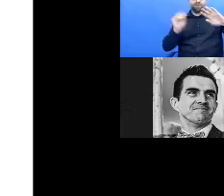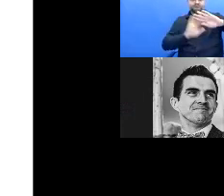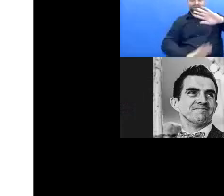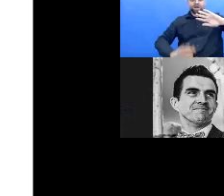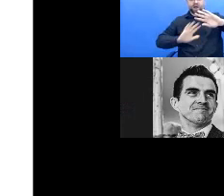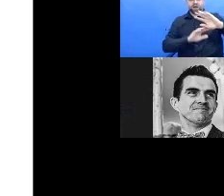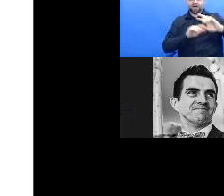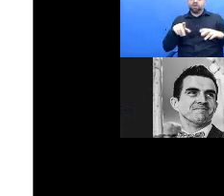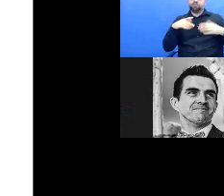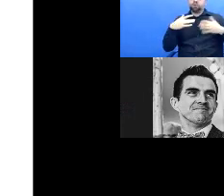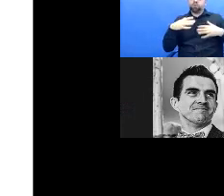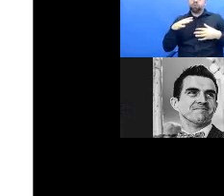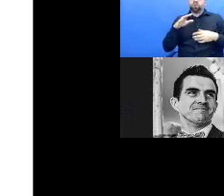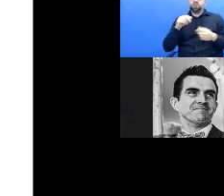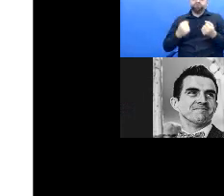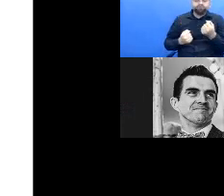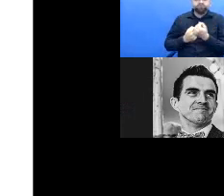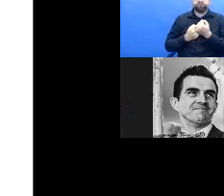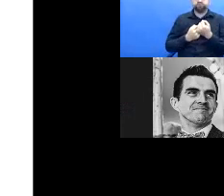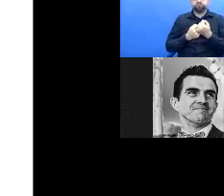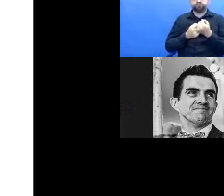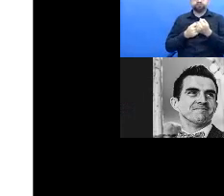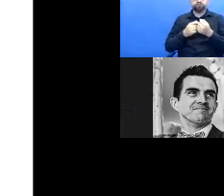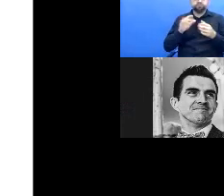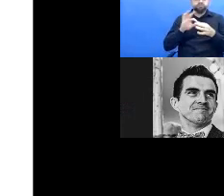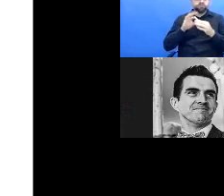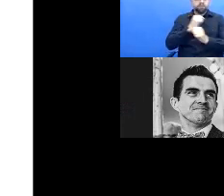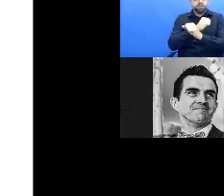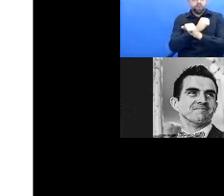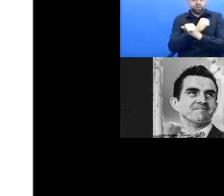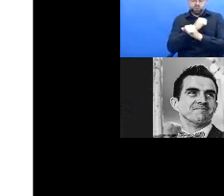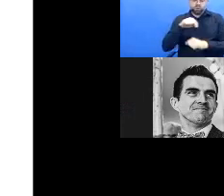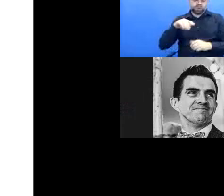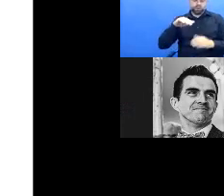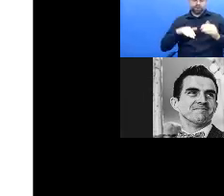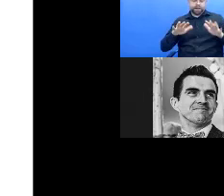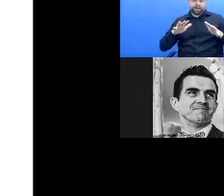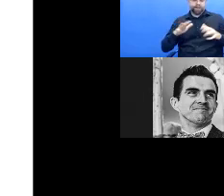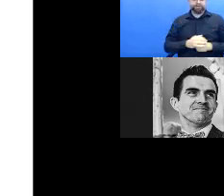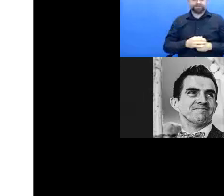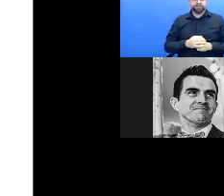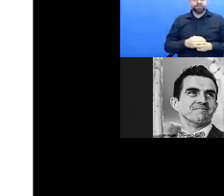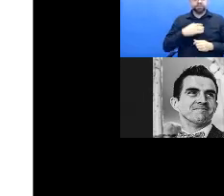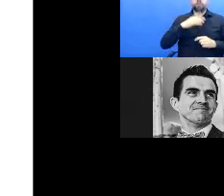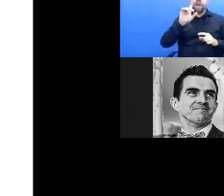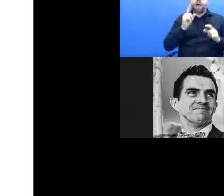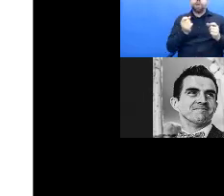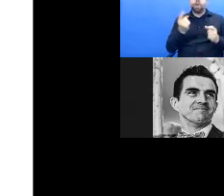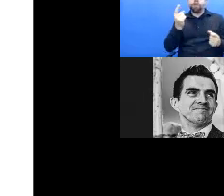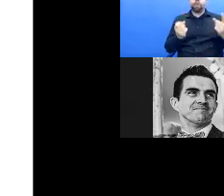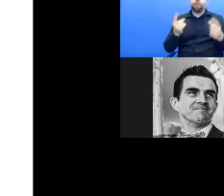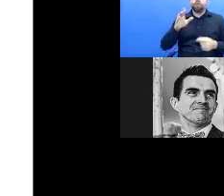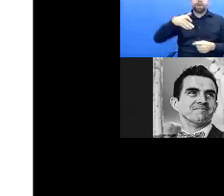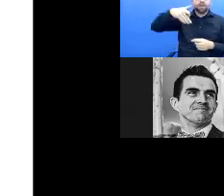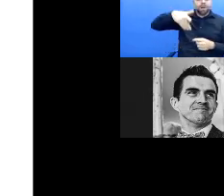disability-related cash transfer, they have concessions, and they're also moving towards disability-related costs.